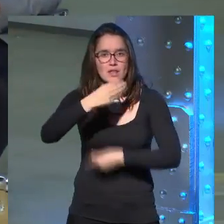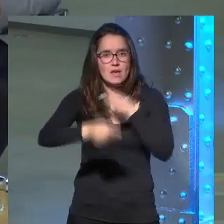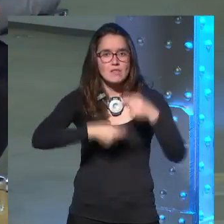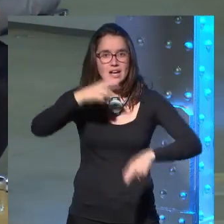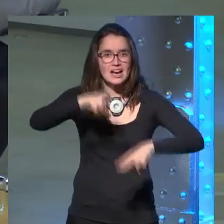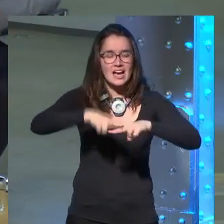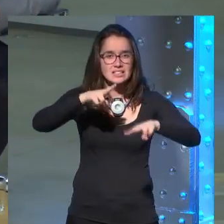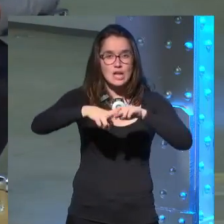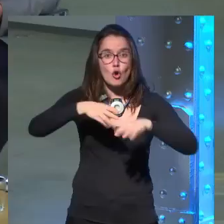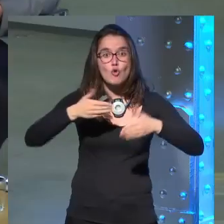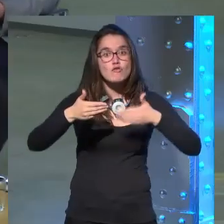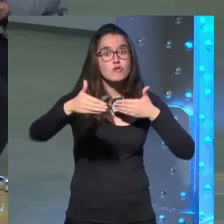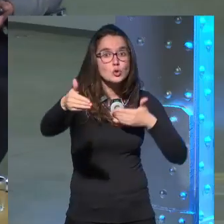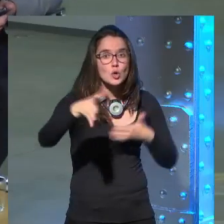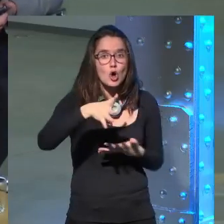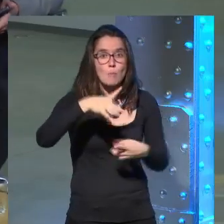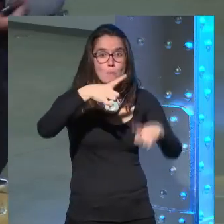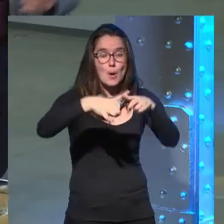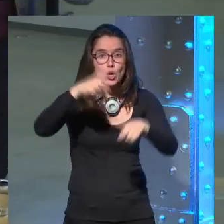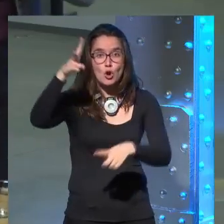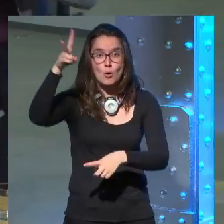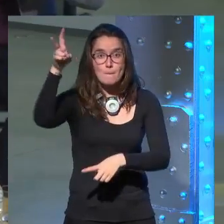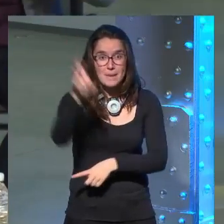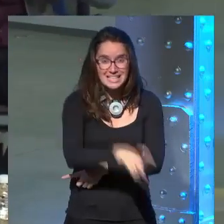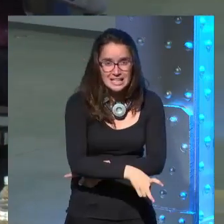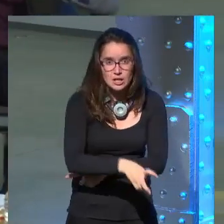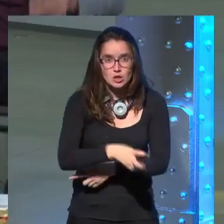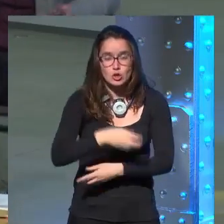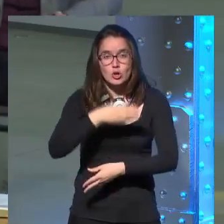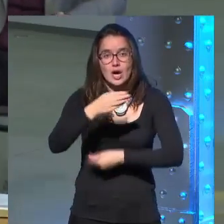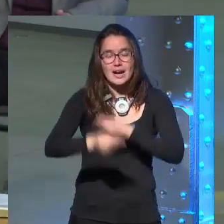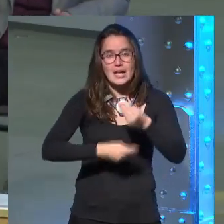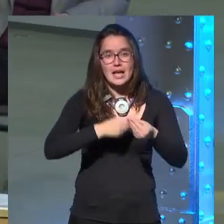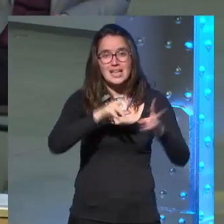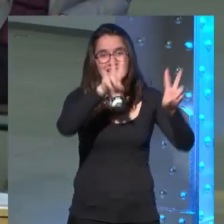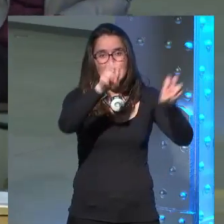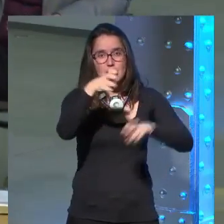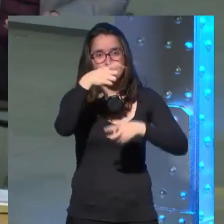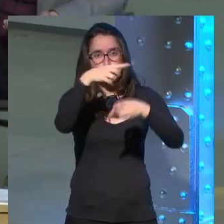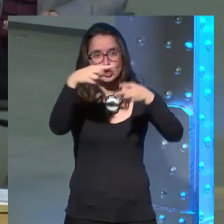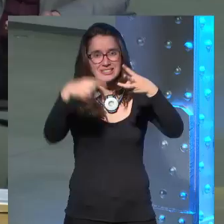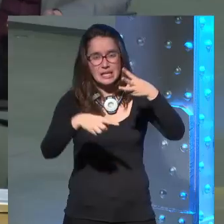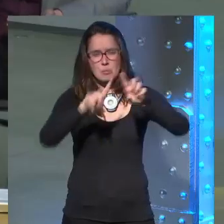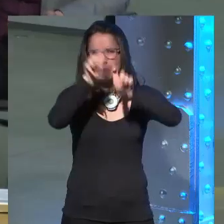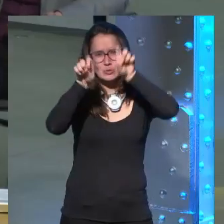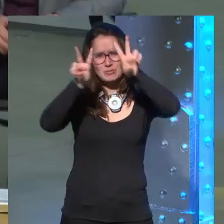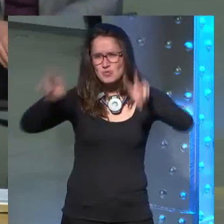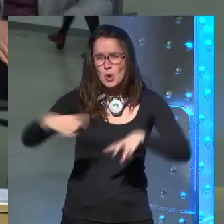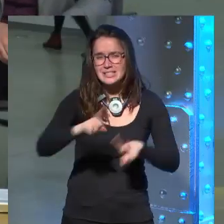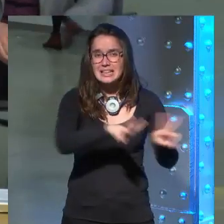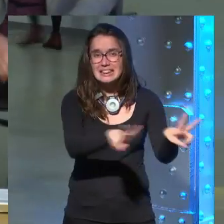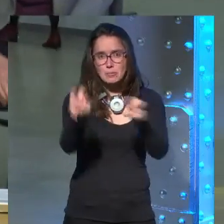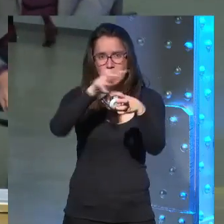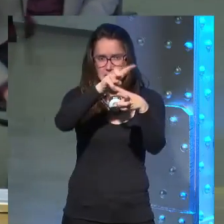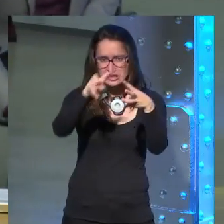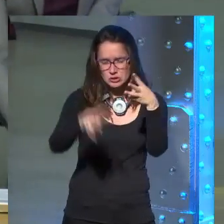for Marcus, they can do it through our hashtag Futuro por Venir, and I will deal with 3 topics. I'm not going to